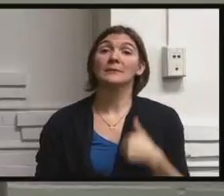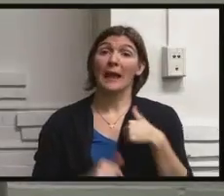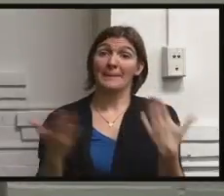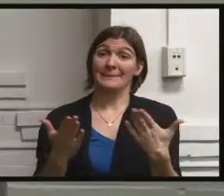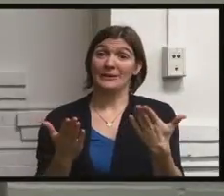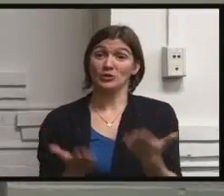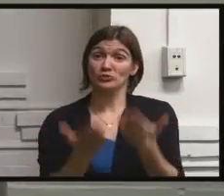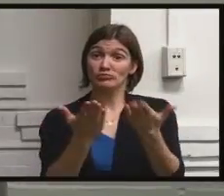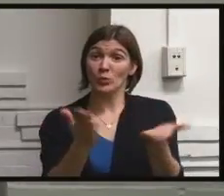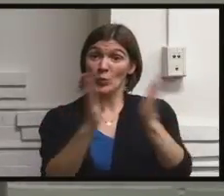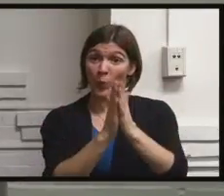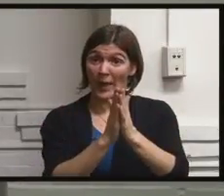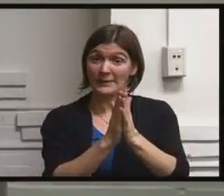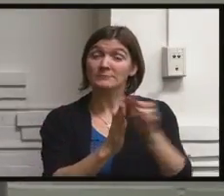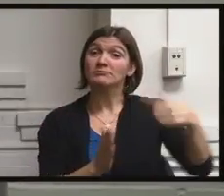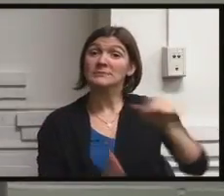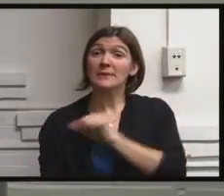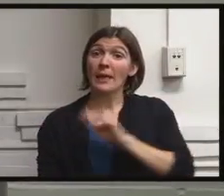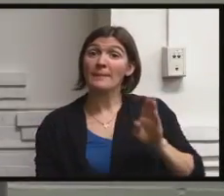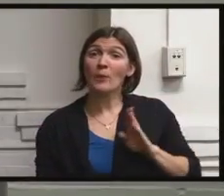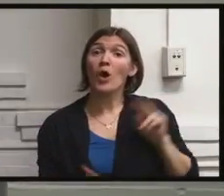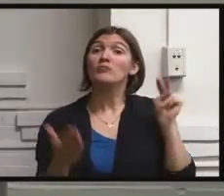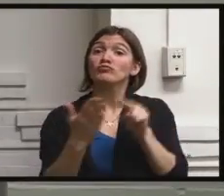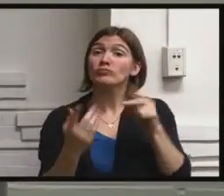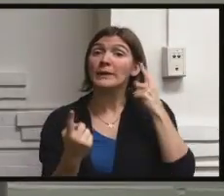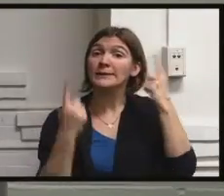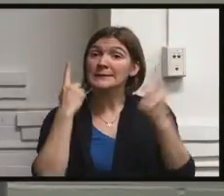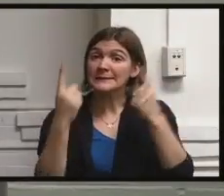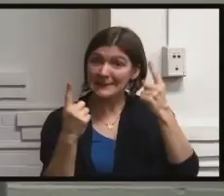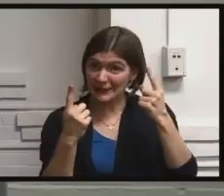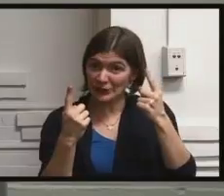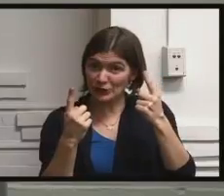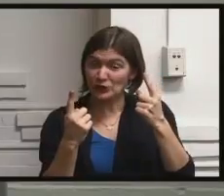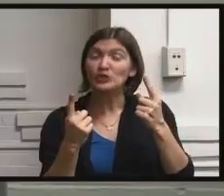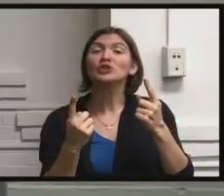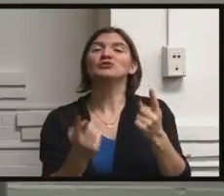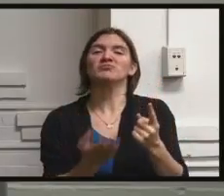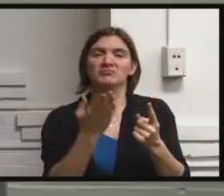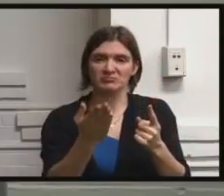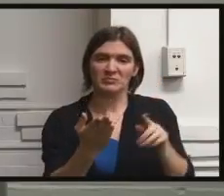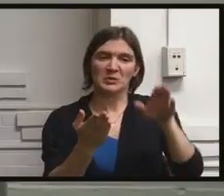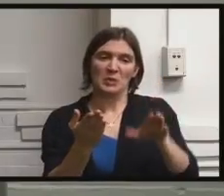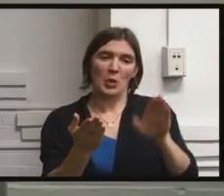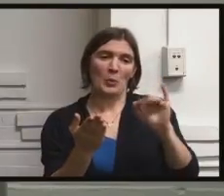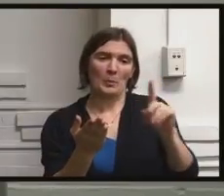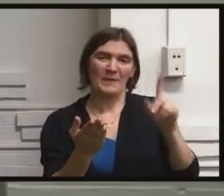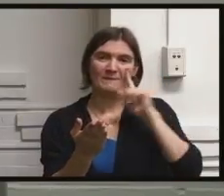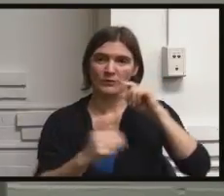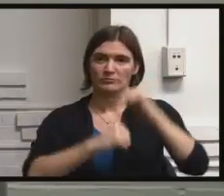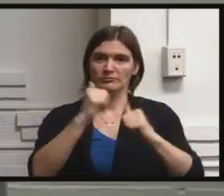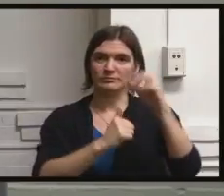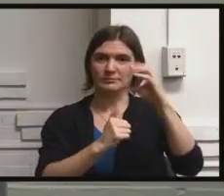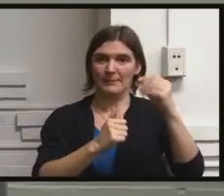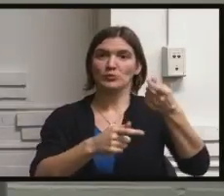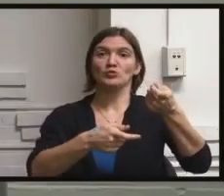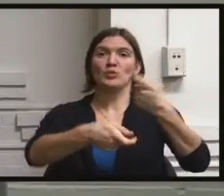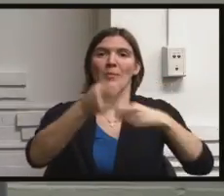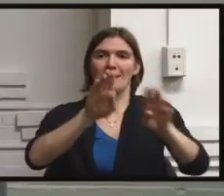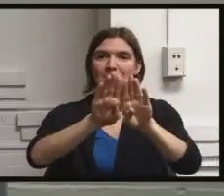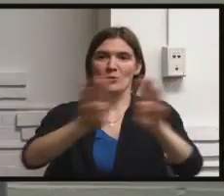request that we the board consider the low bid that we received for the Green Street wall